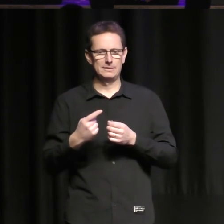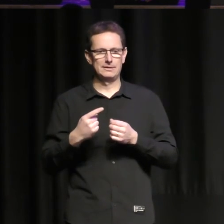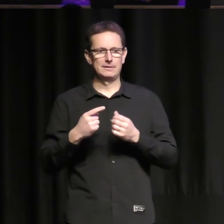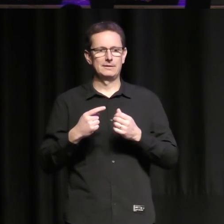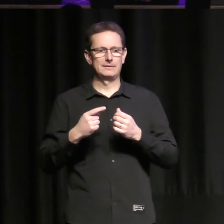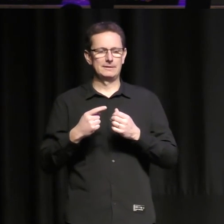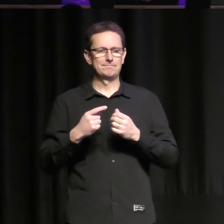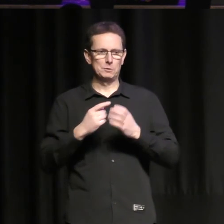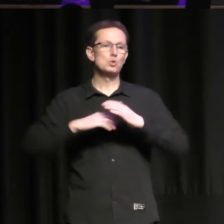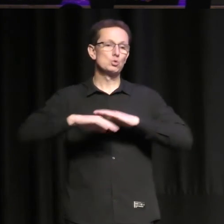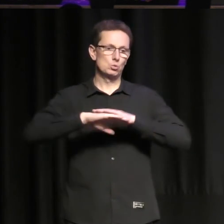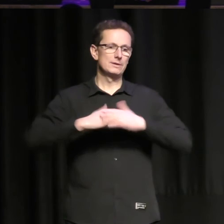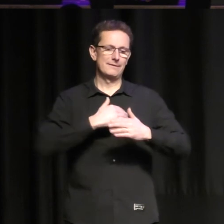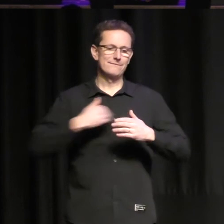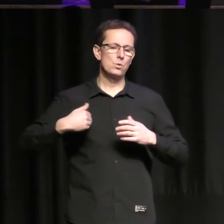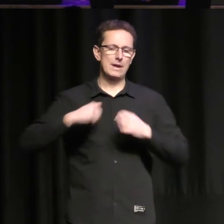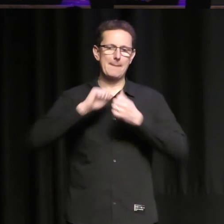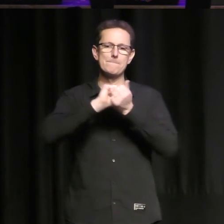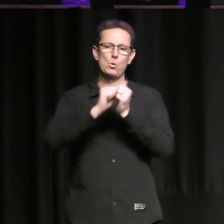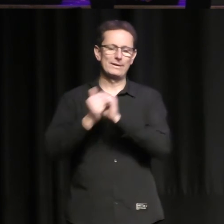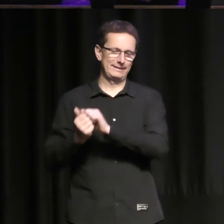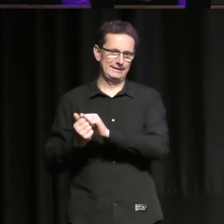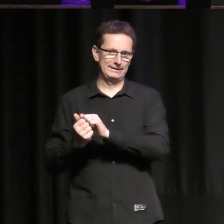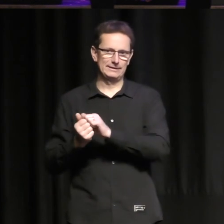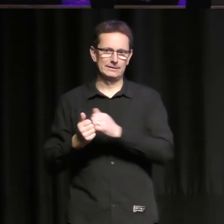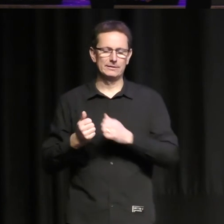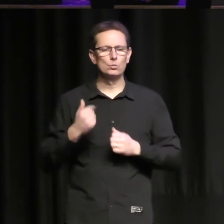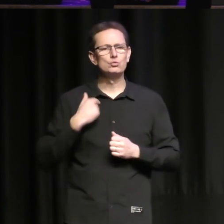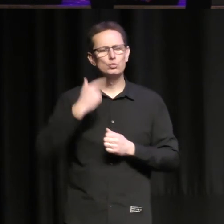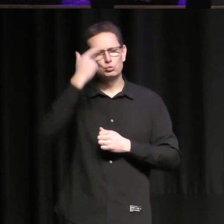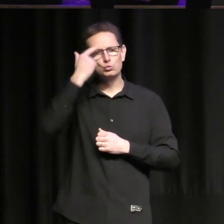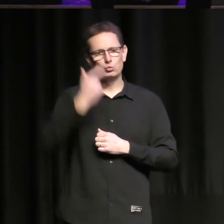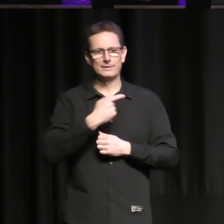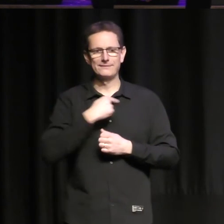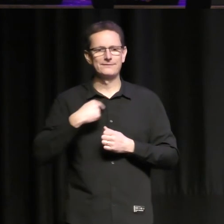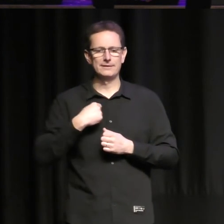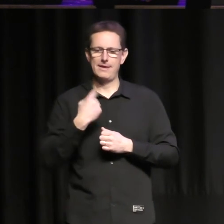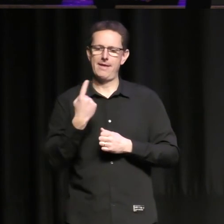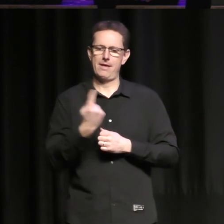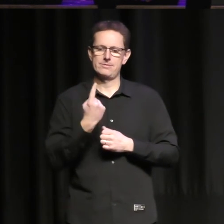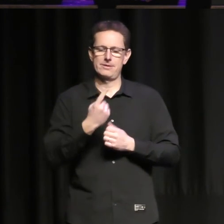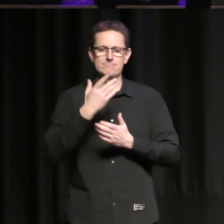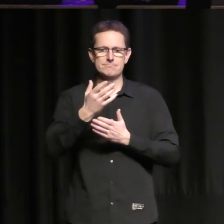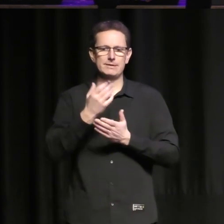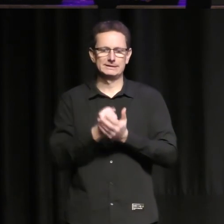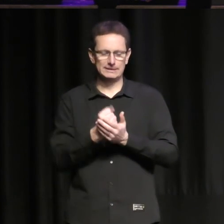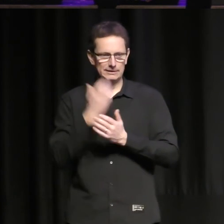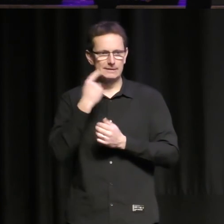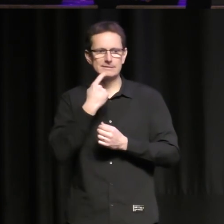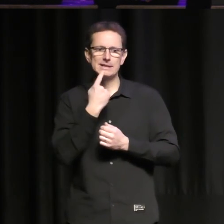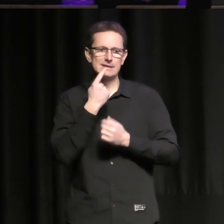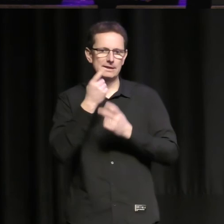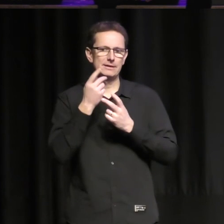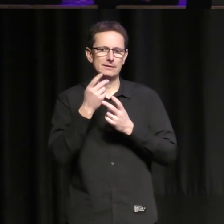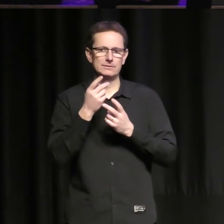basic of our politics, basically, and I think we are the only party who can say